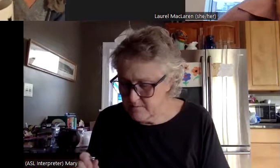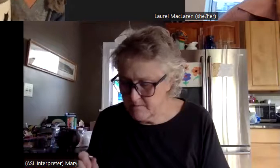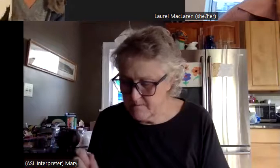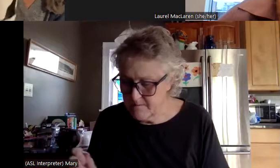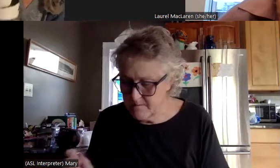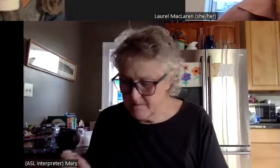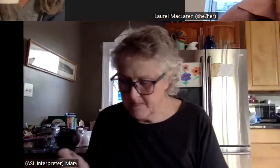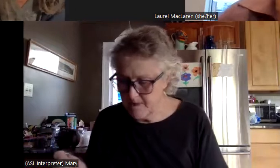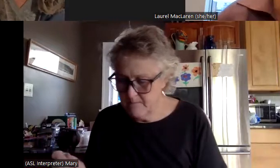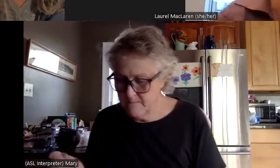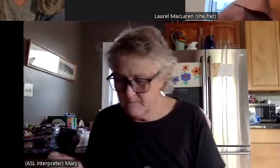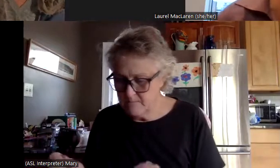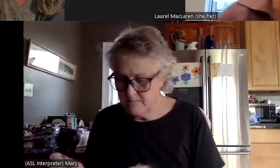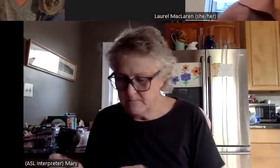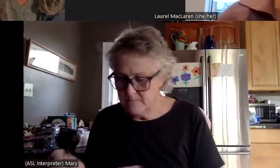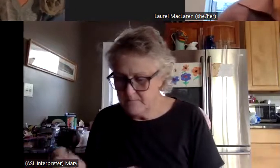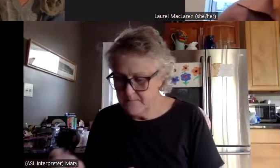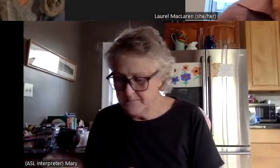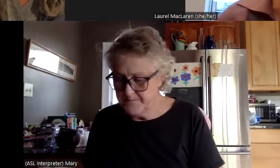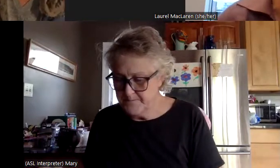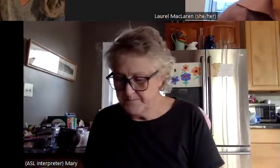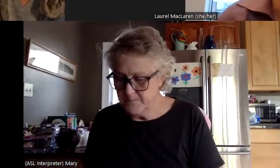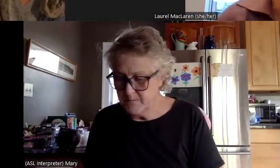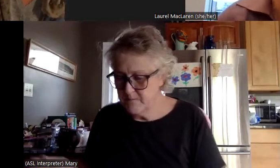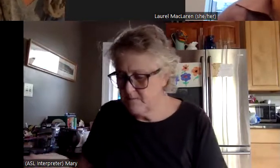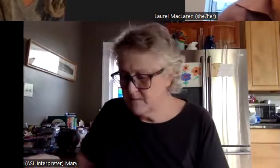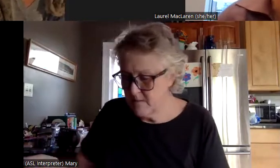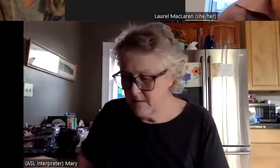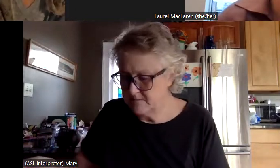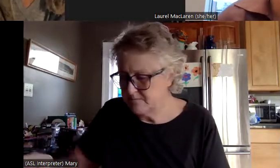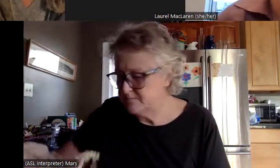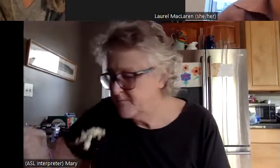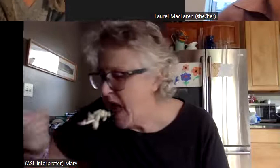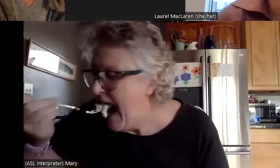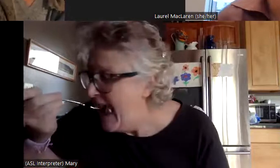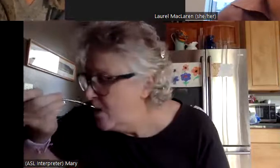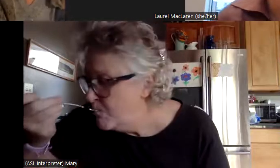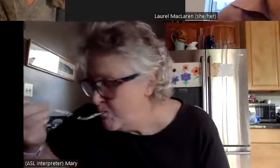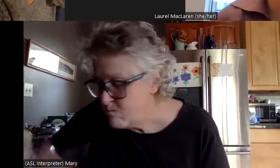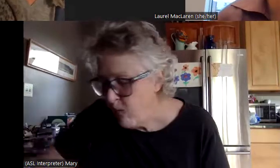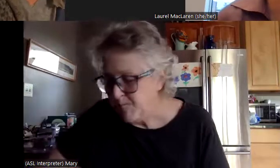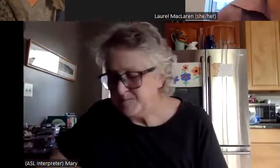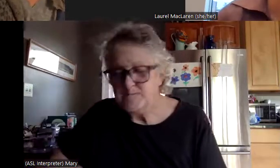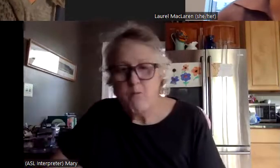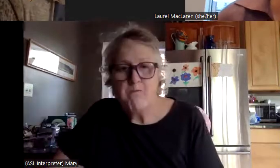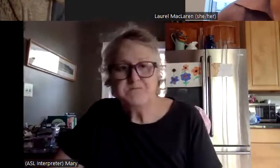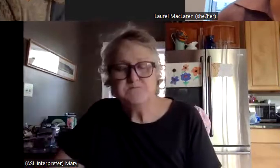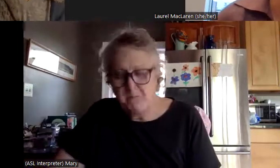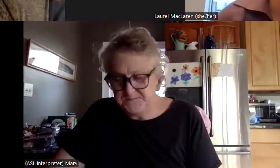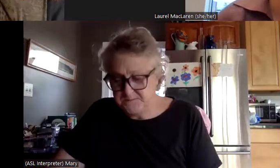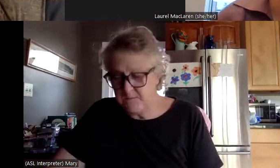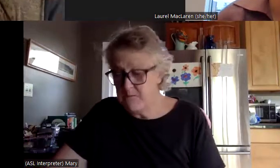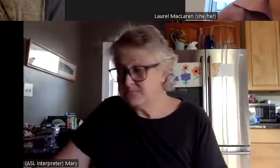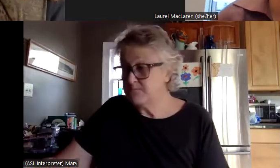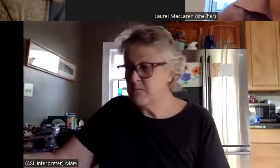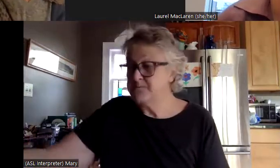going on. I'm sure the stress doesn't help with the pain though. My God. One of the things that I've noticed, and it's so sad